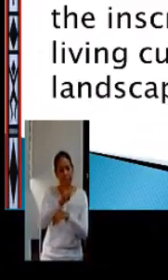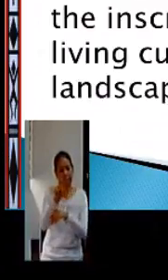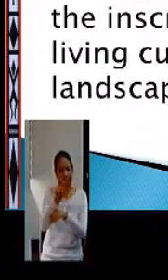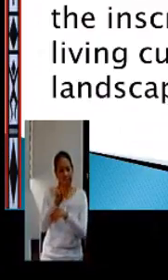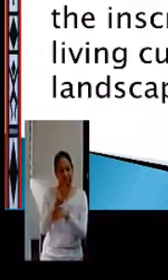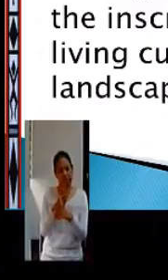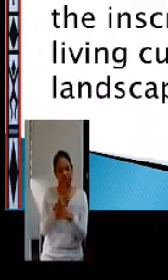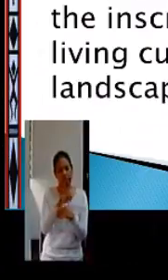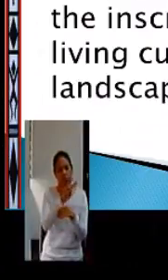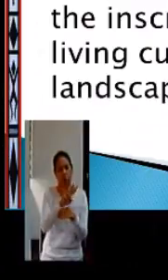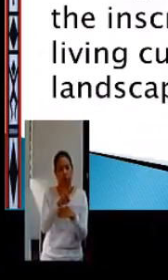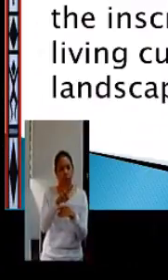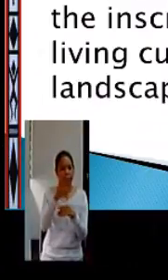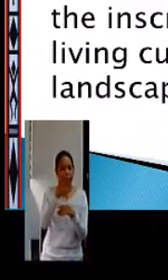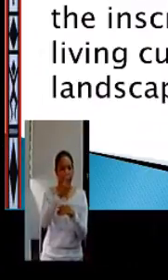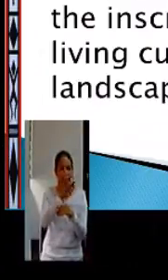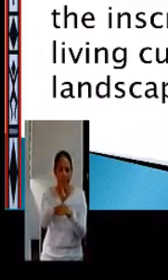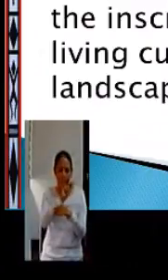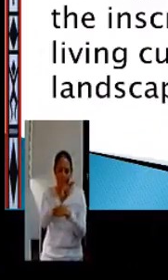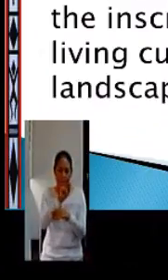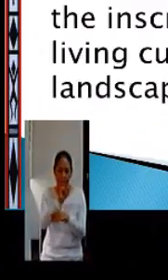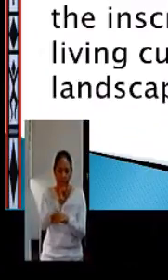with the inscription, a cultural